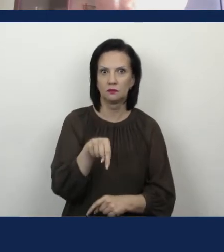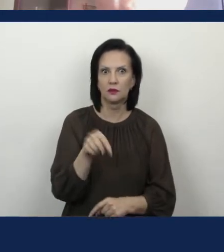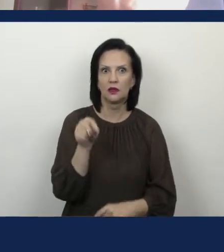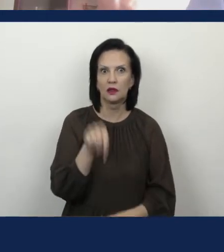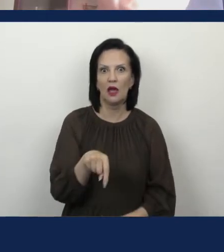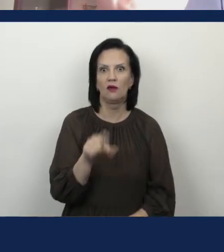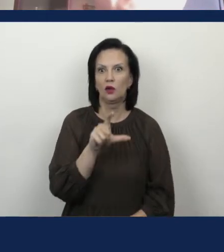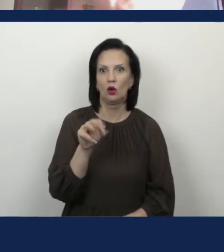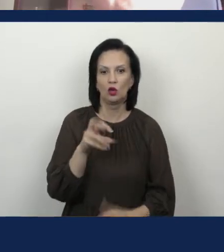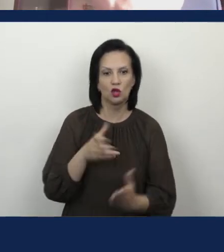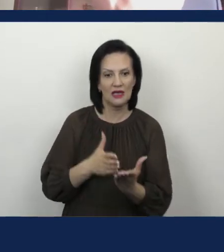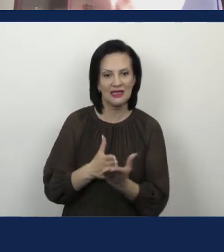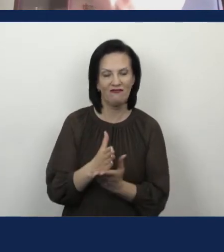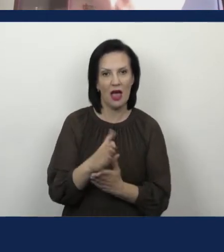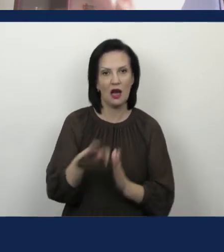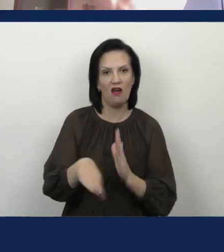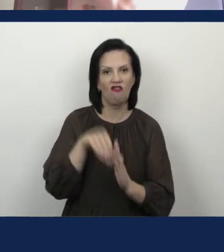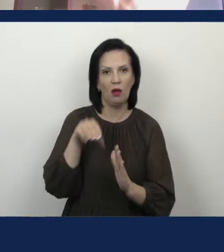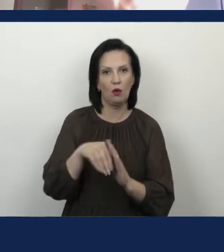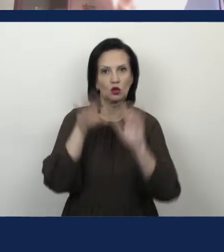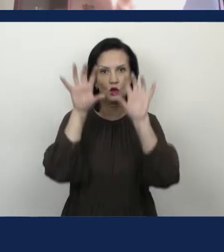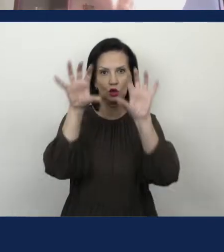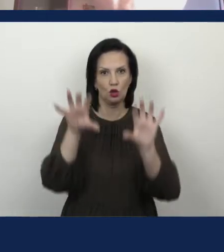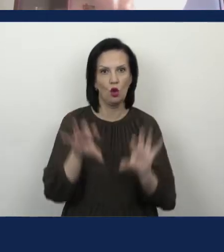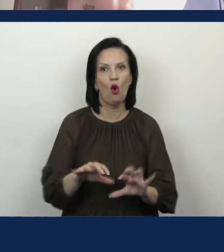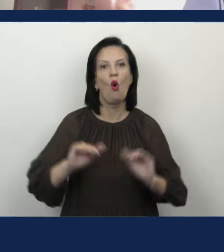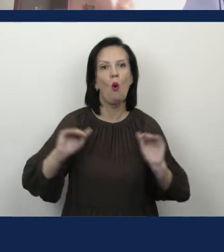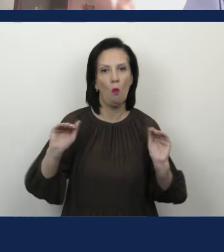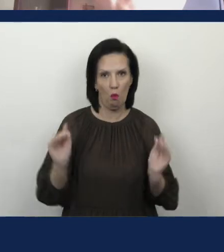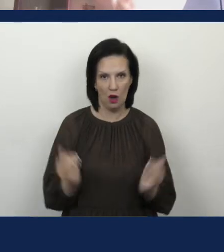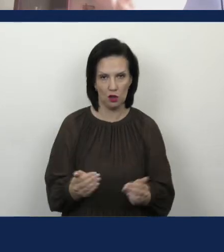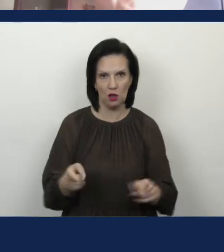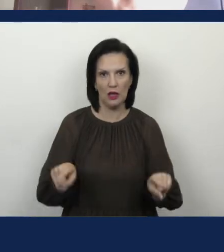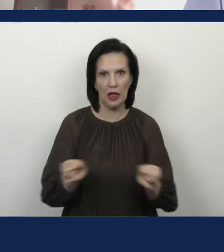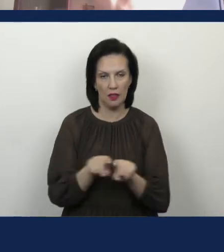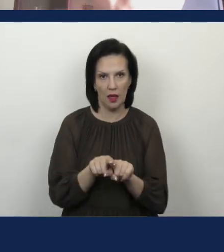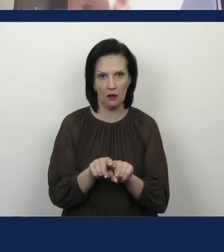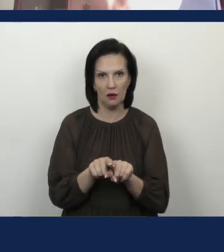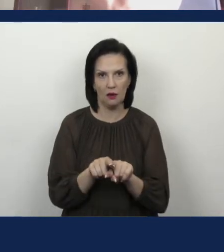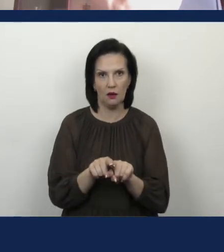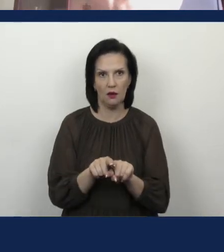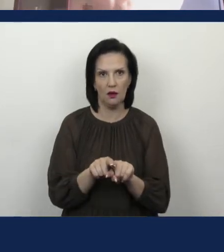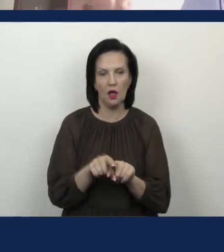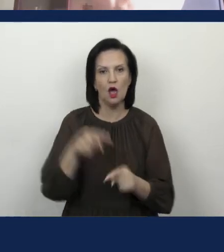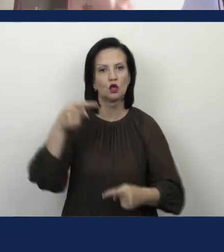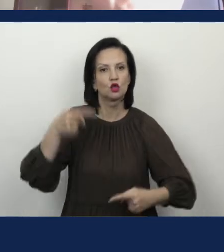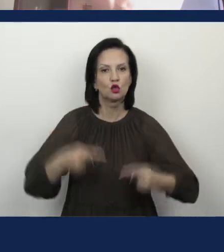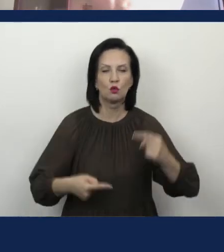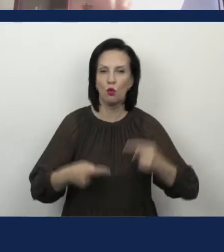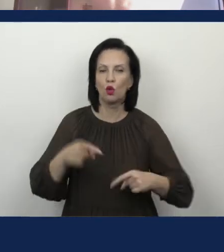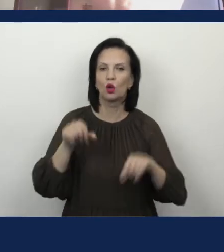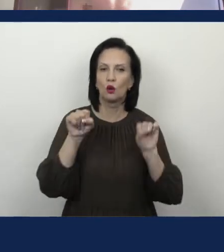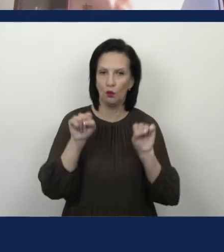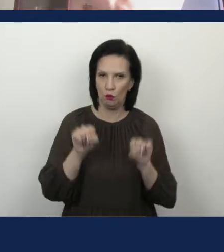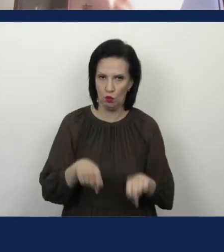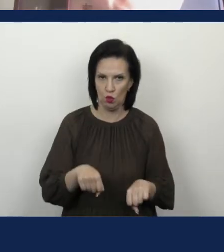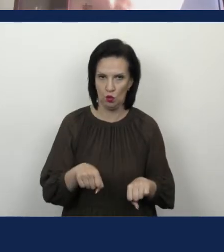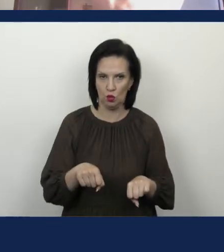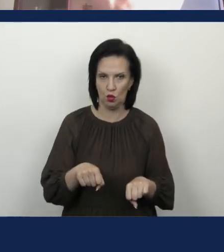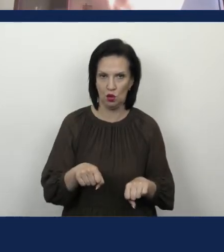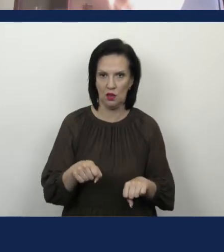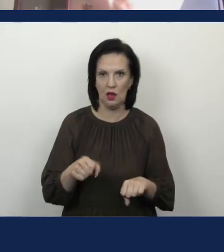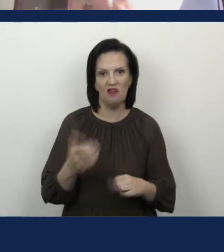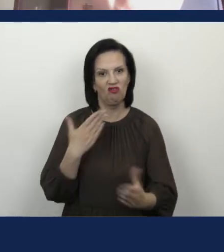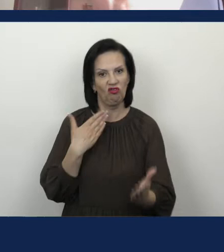electoral laws is limited and the disputes may be attributed to the